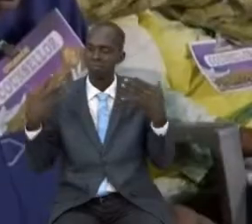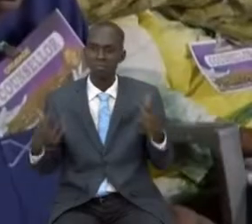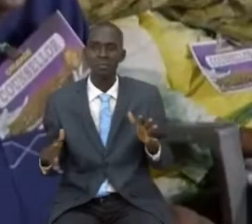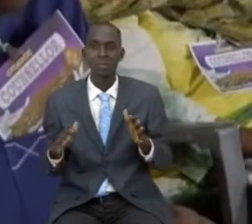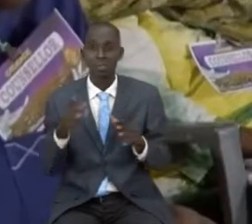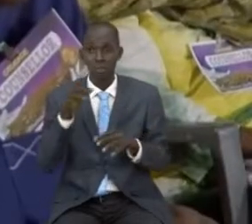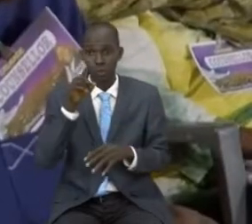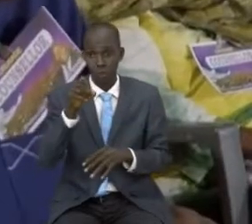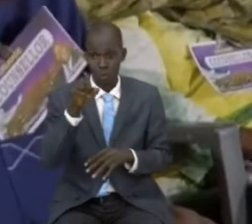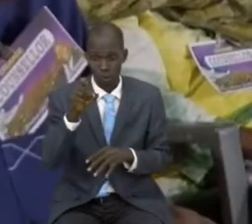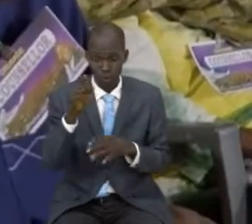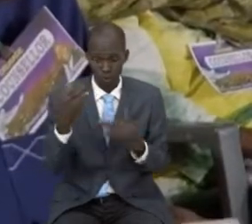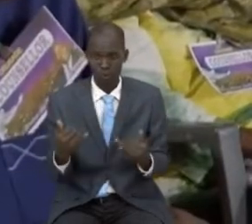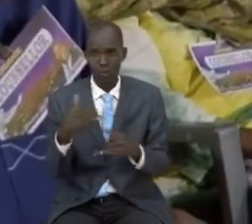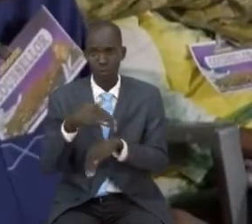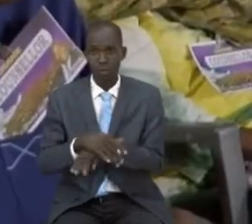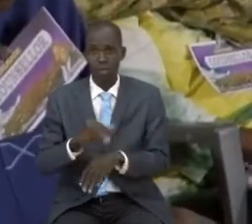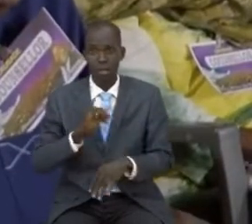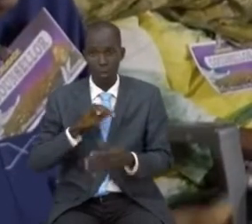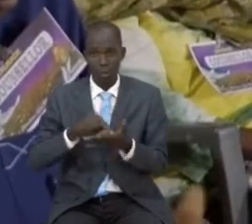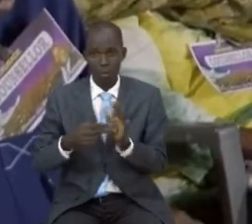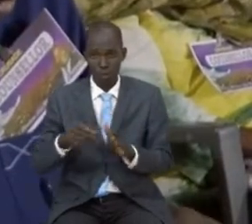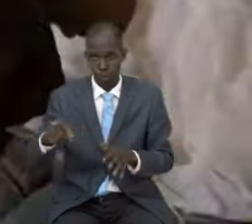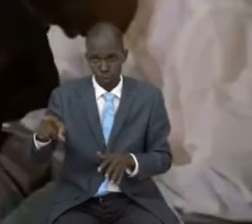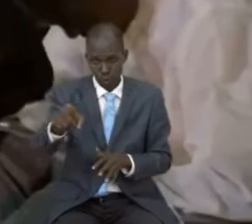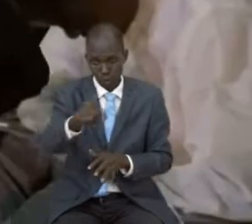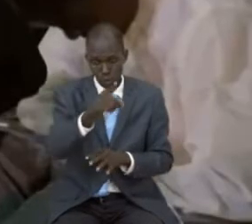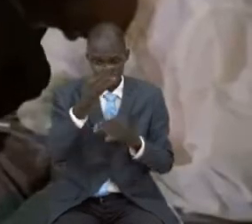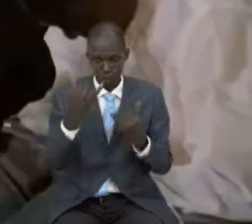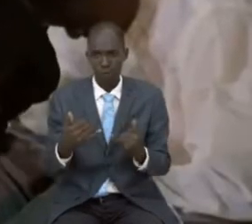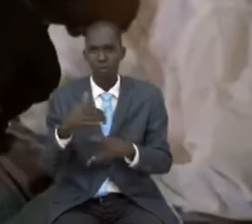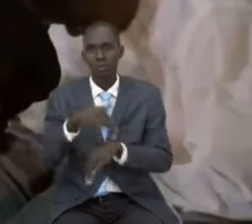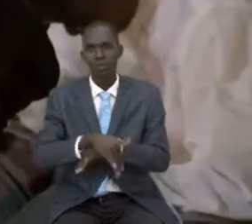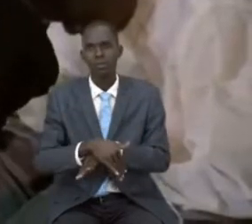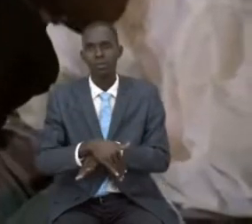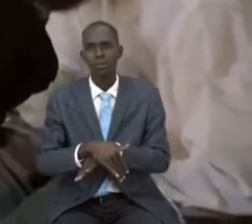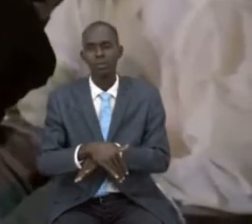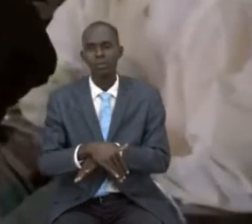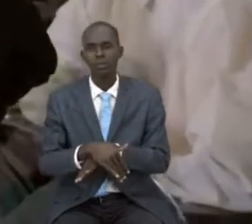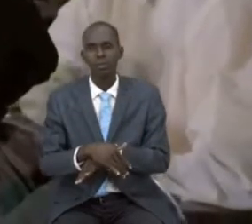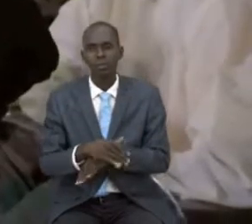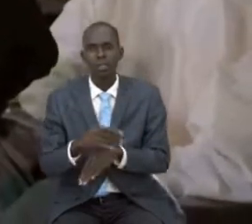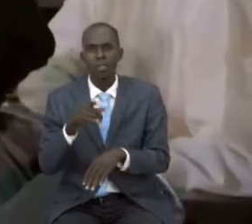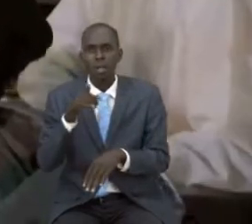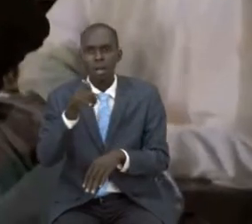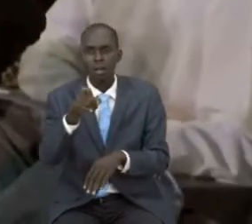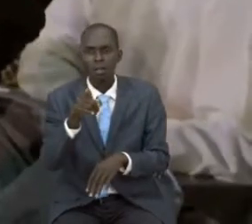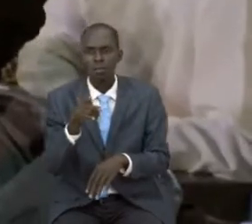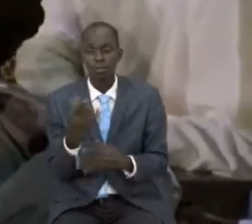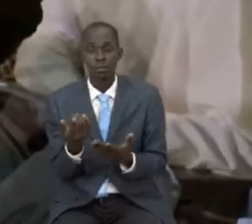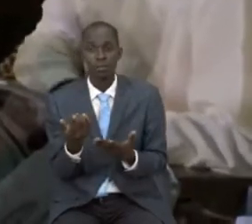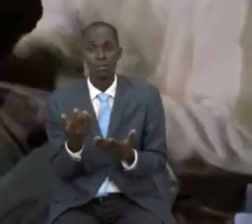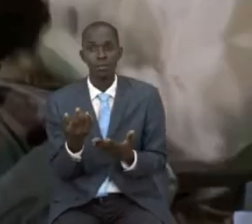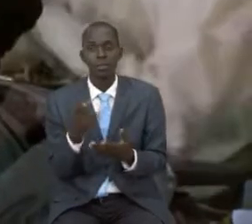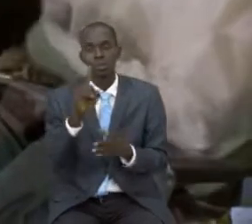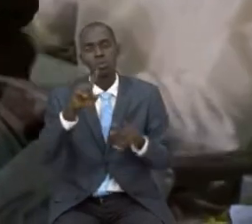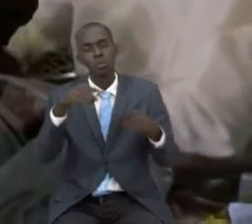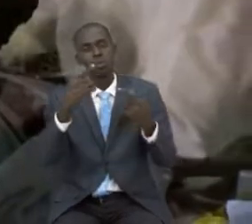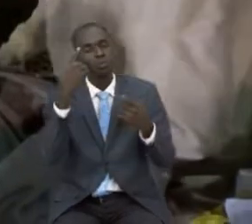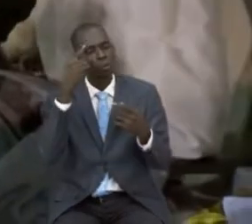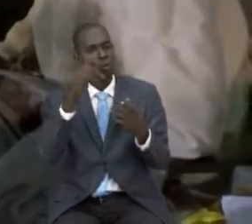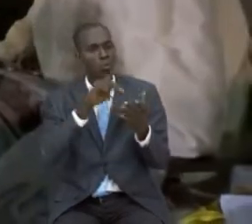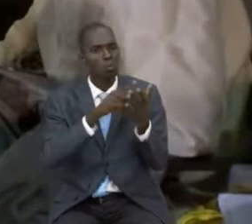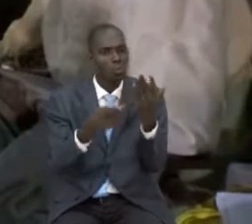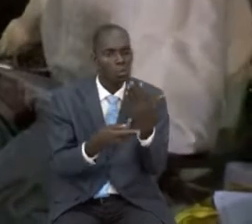tonight. I said you tonight. You know, if you have been, you know, going to meetings, hearing